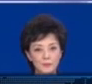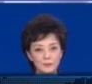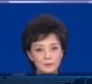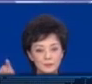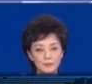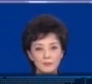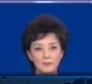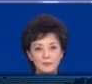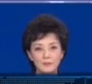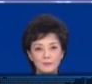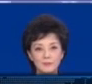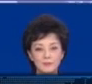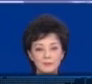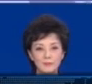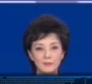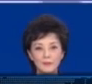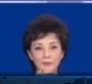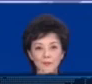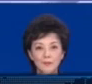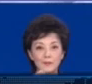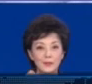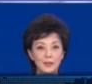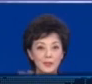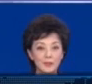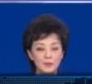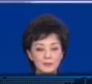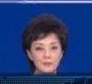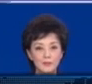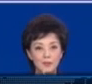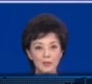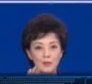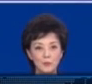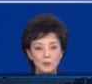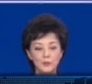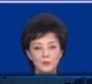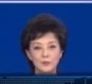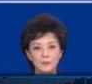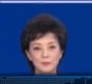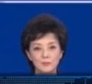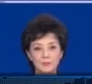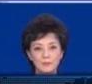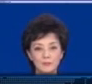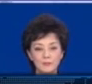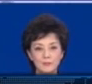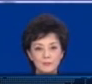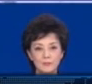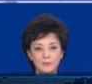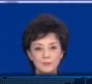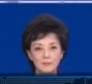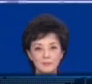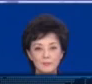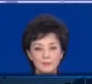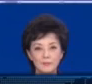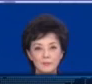made instructions and guidance on many occasions for the supplies of the medical resources.